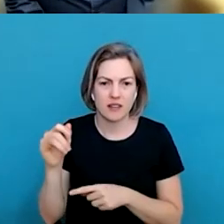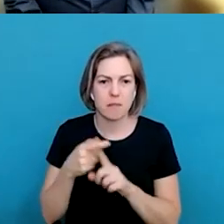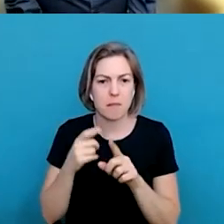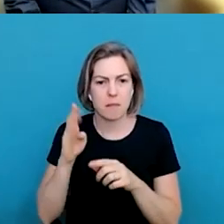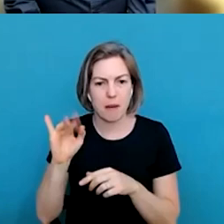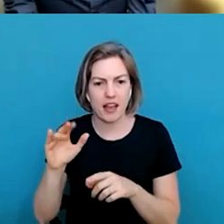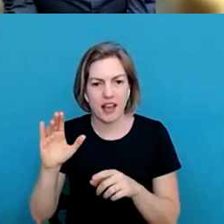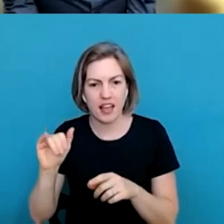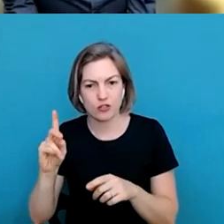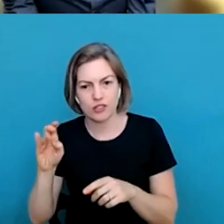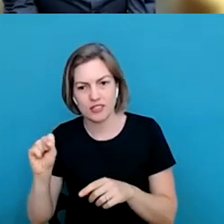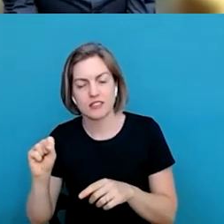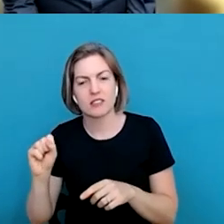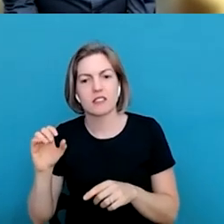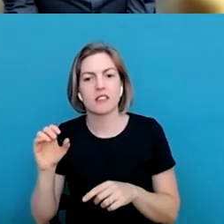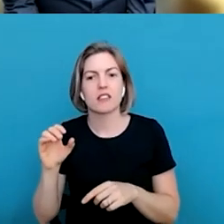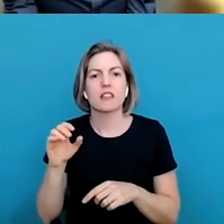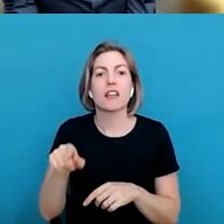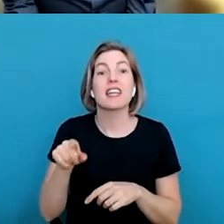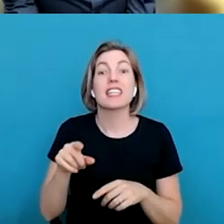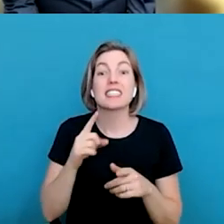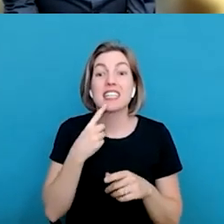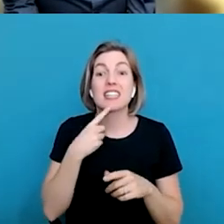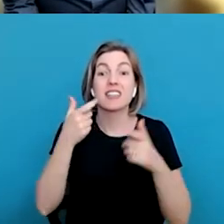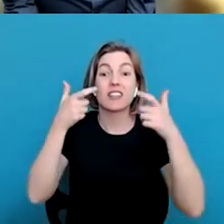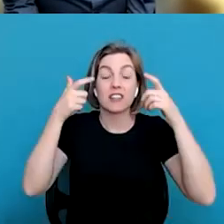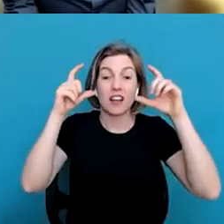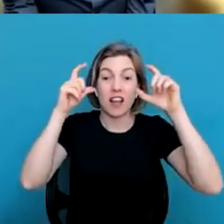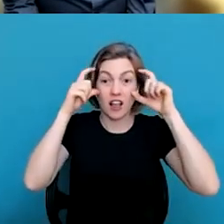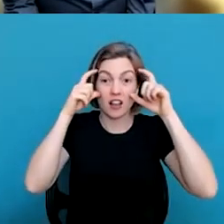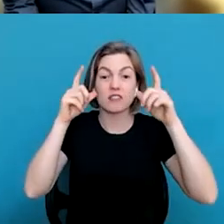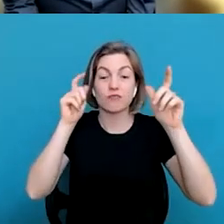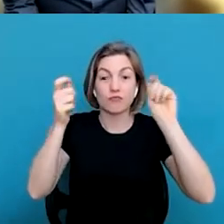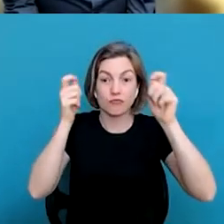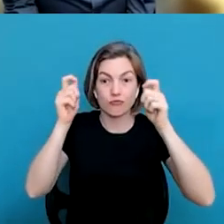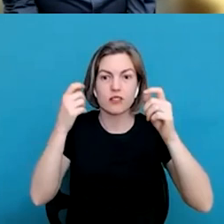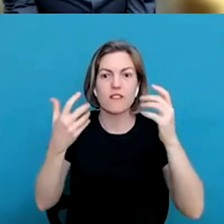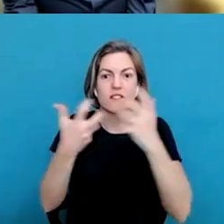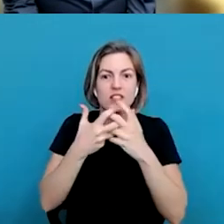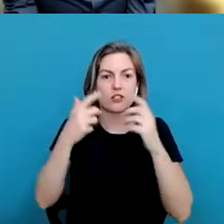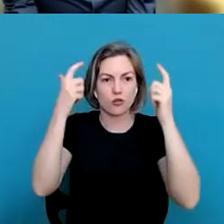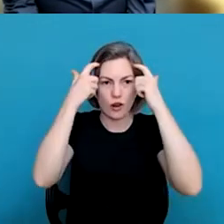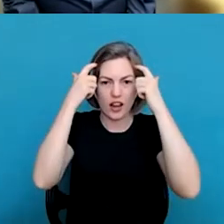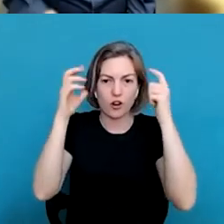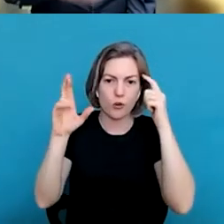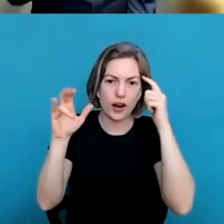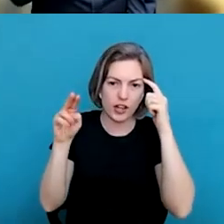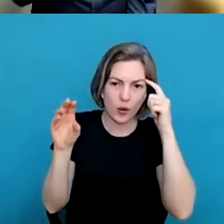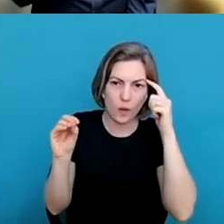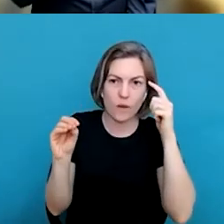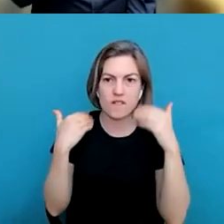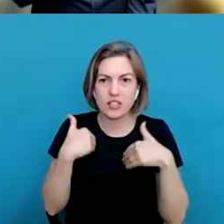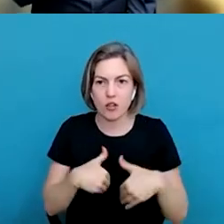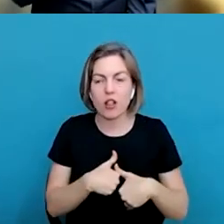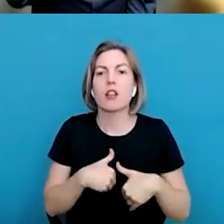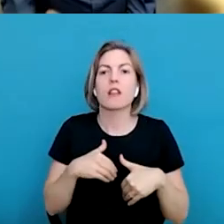novel prosthetics and orthotics or eyewear that fits craniofacial variations. And I think in doing this kind of work, it's really important